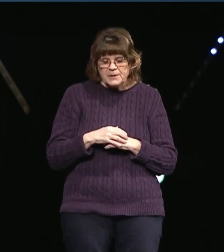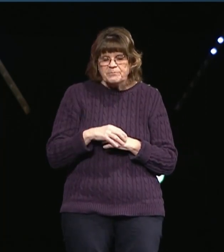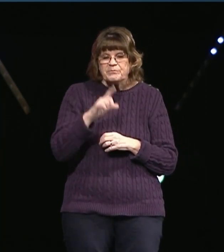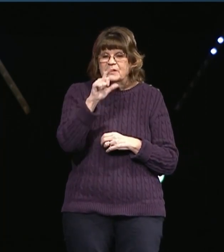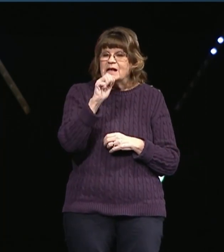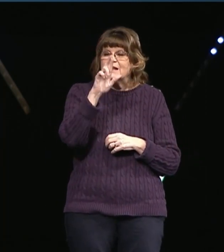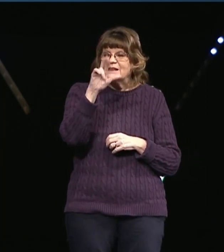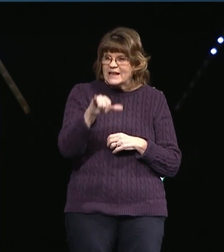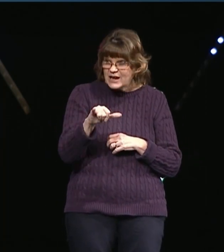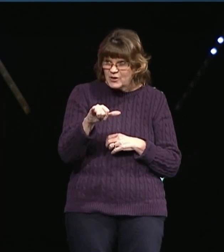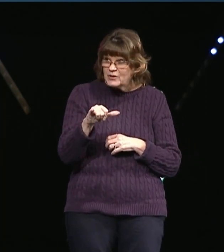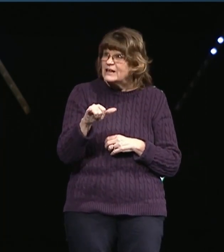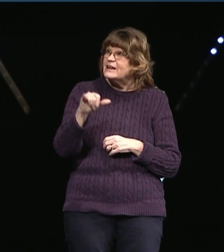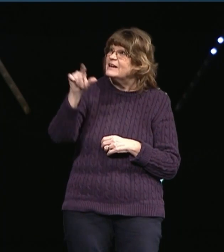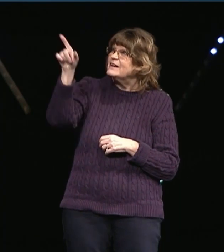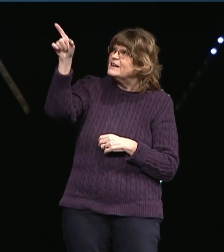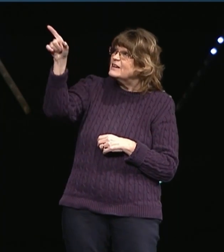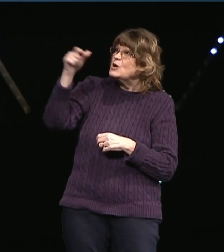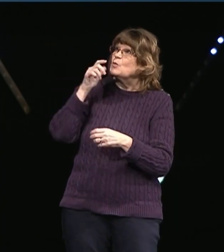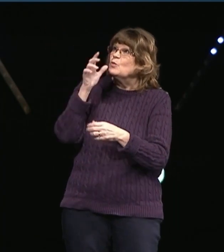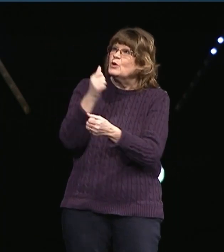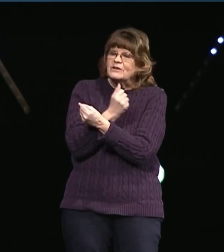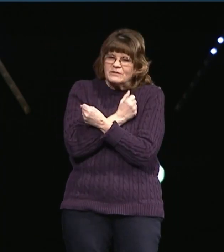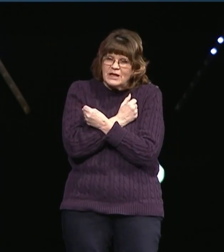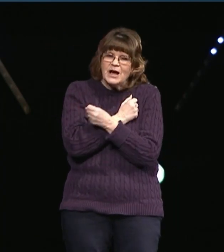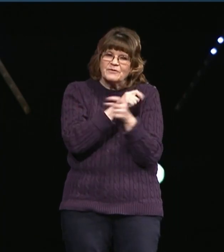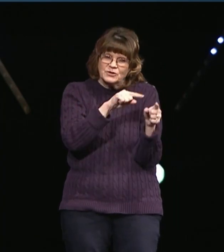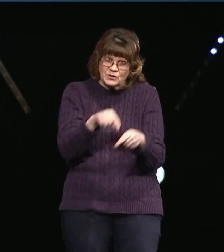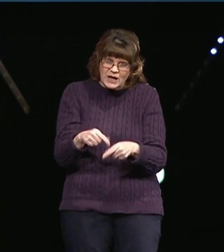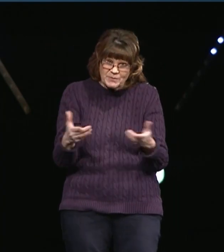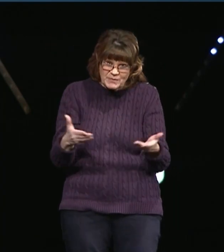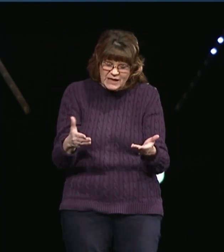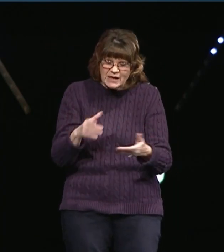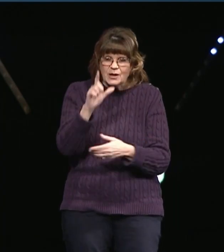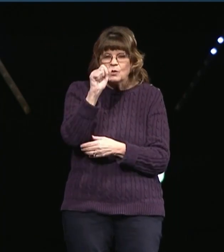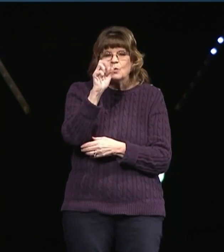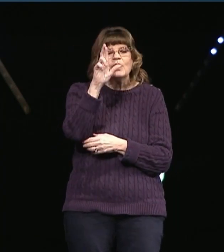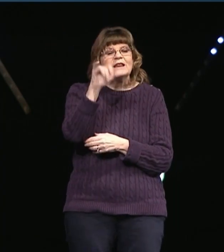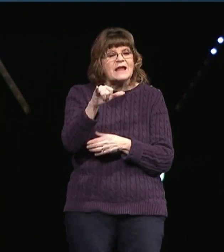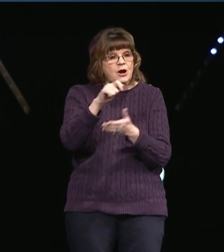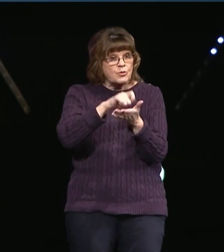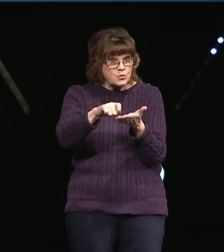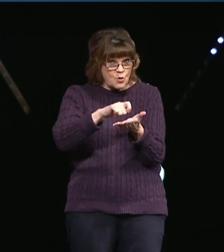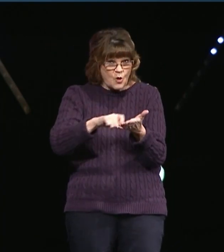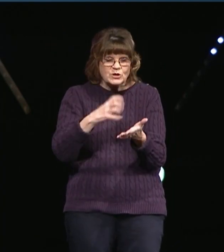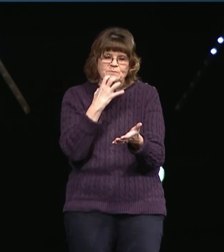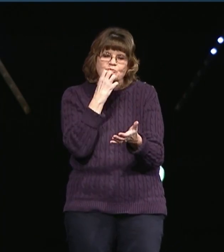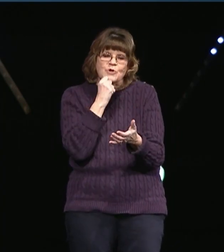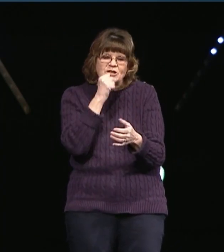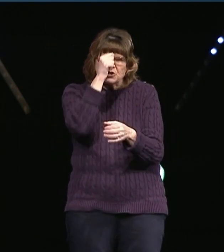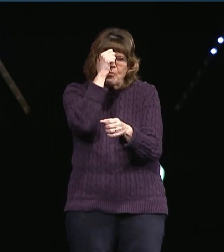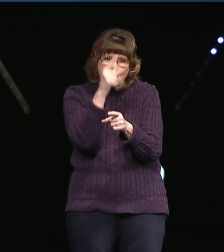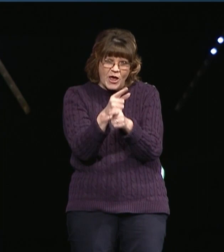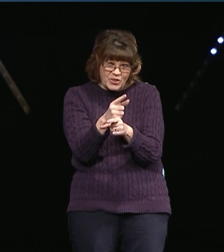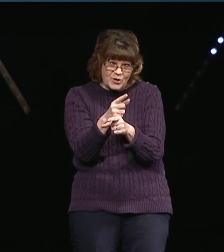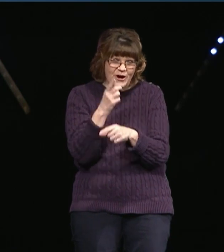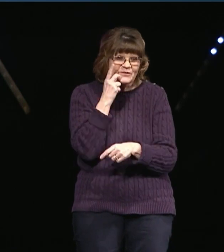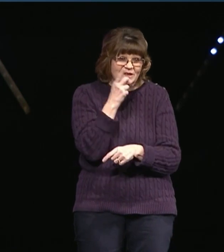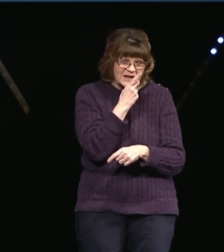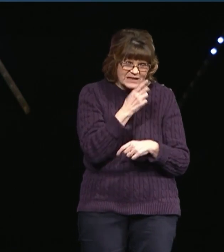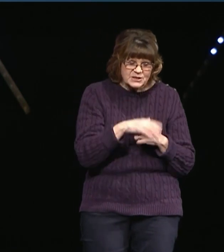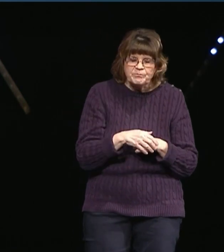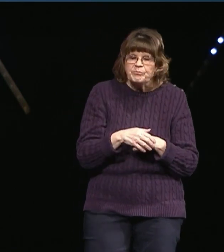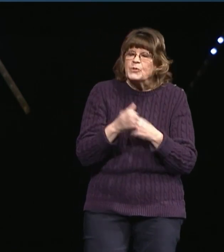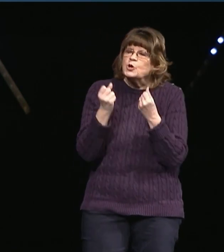Larry, here's your, Larry would have loved to have been here, but this is what Larry wrote, just a precious brother of Dennis. So, to